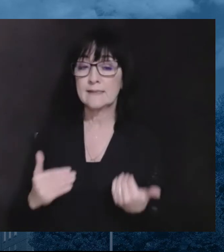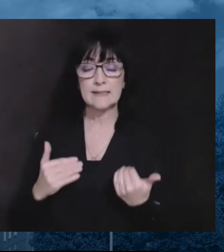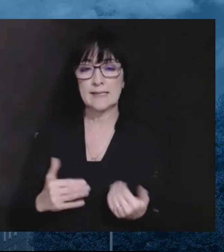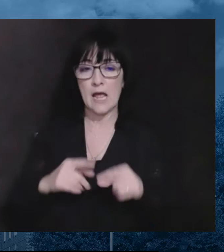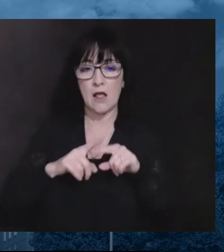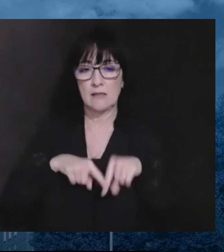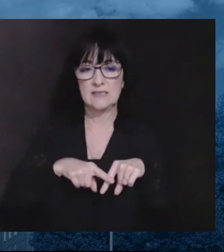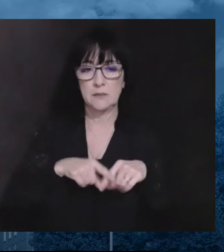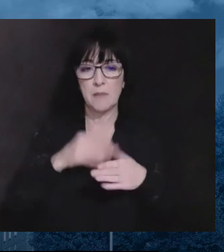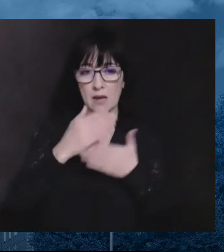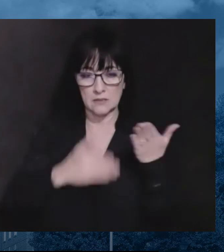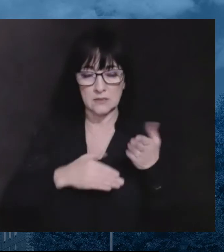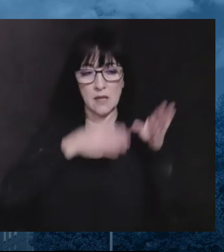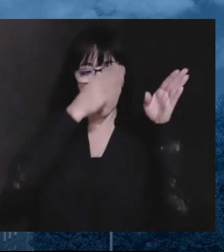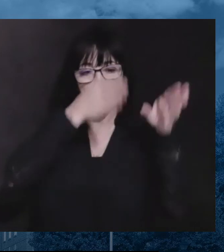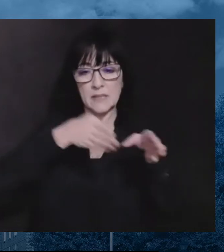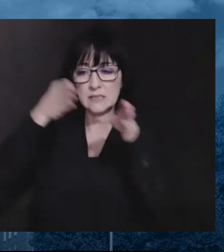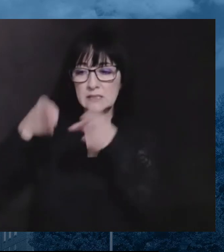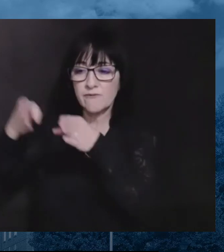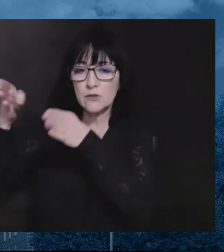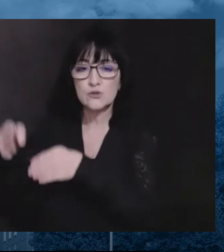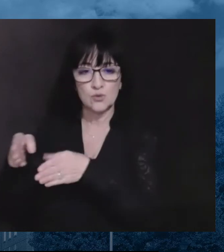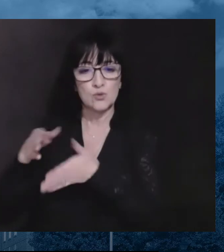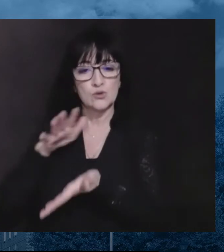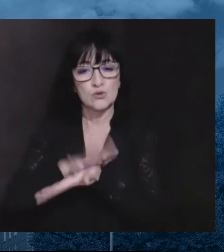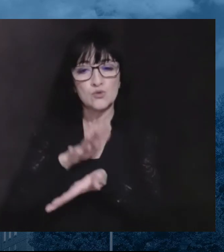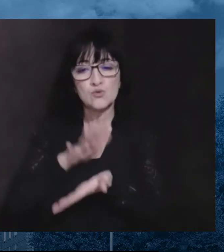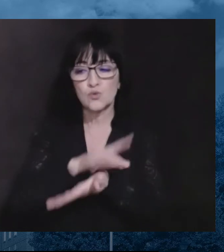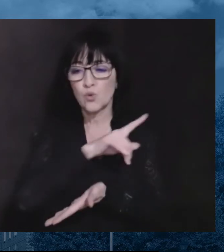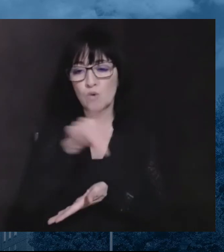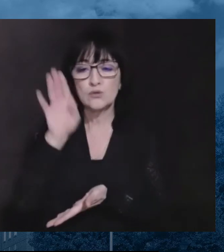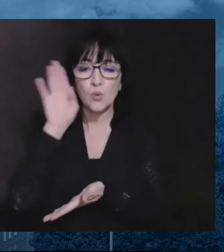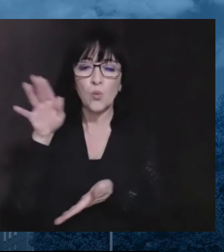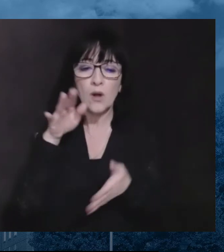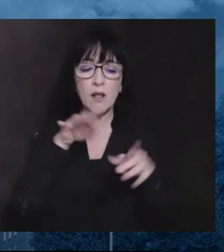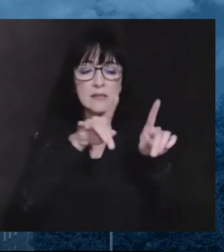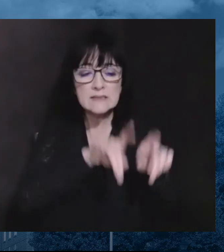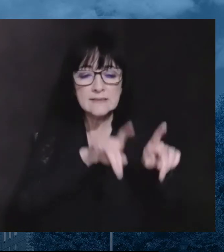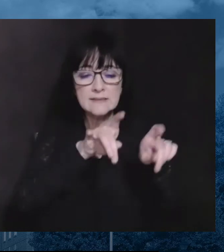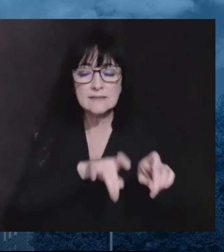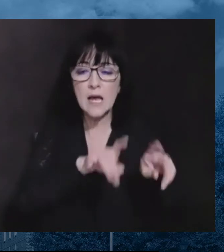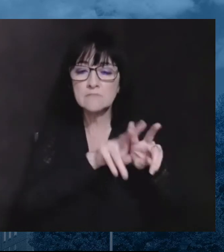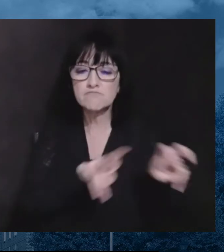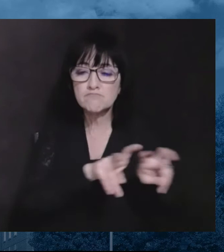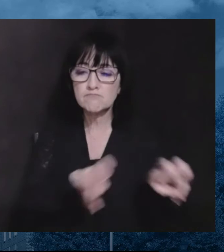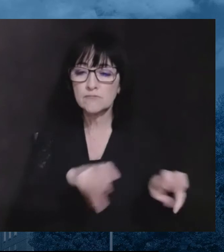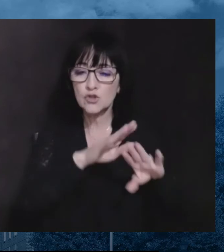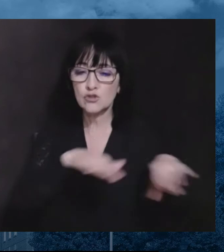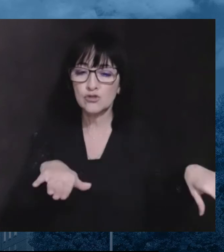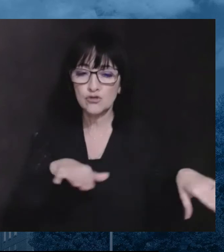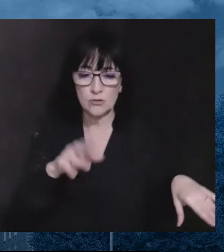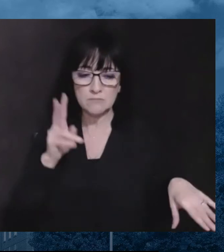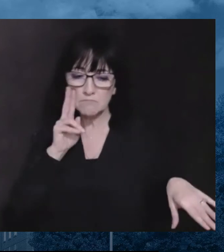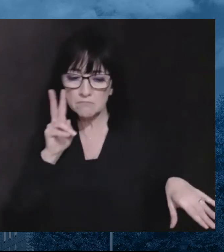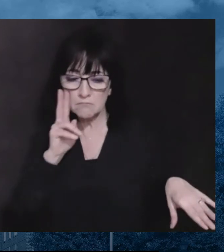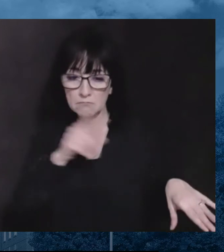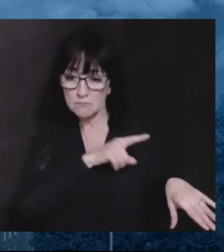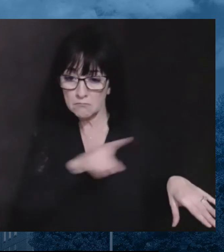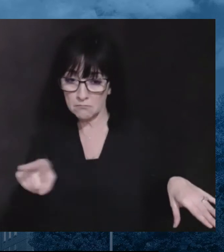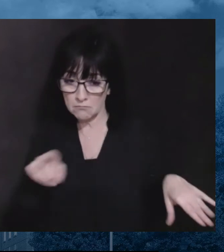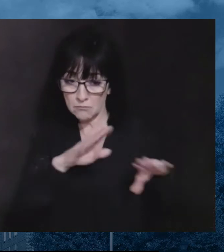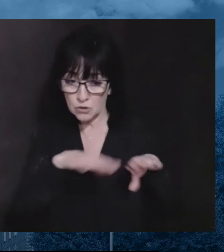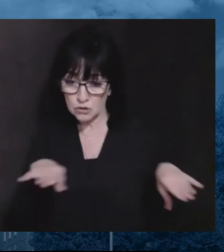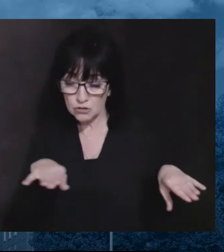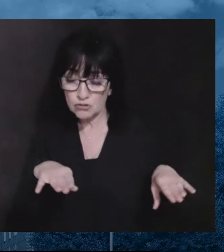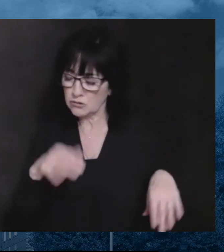be doing some testing. And of course, there's the informal testing or checks on progress that occur on a daily